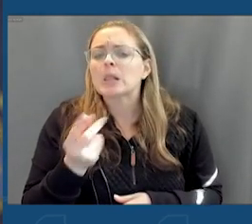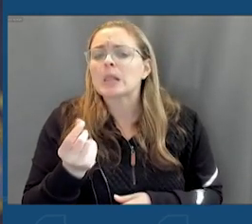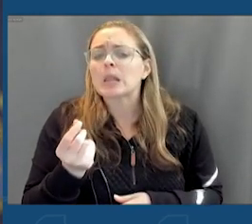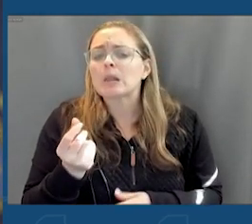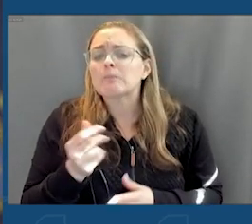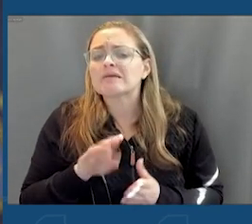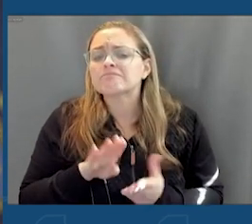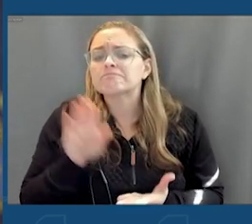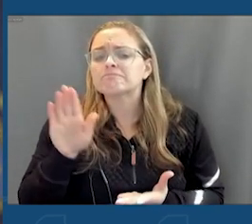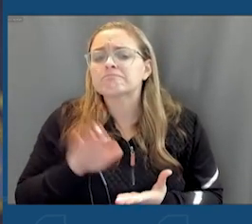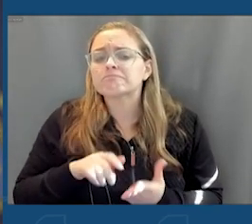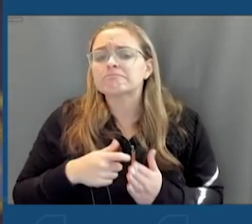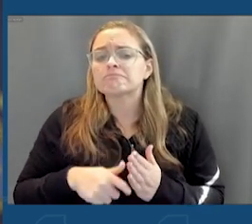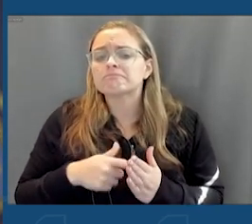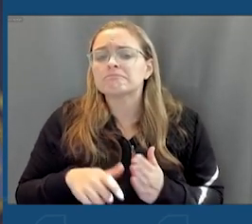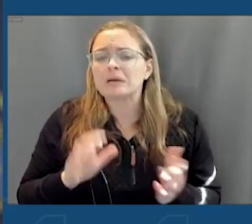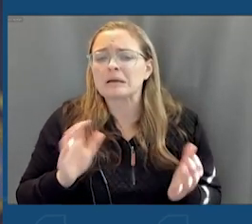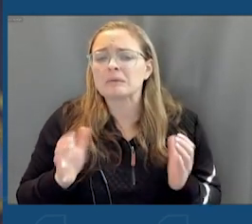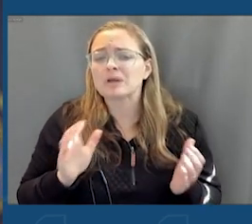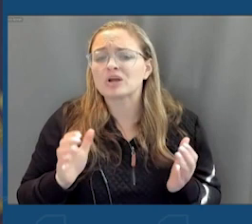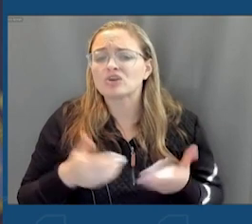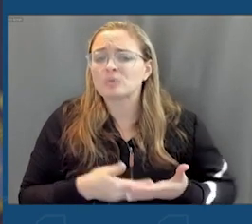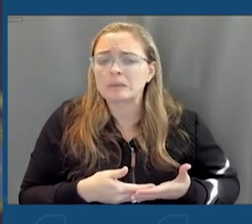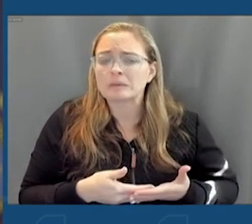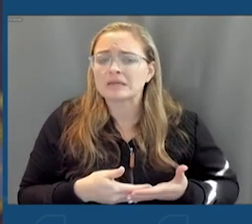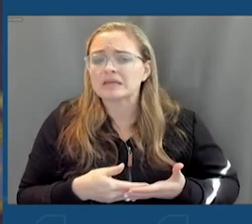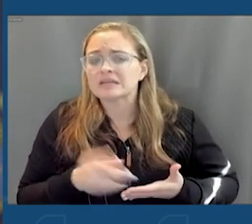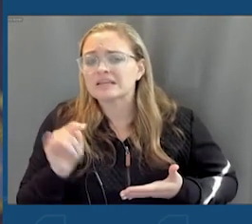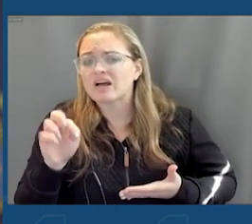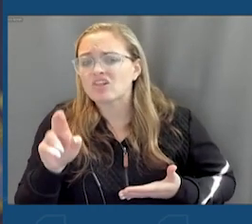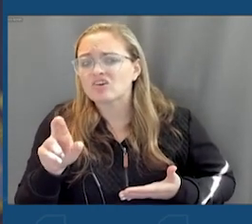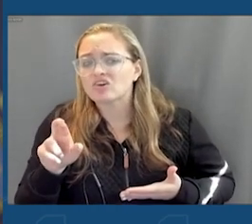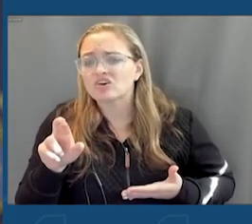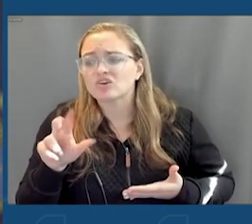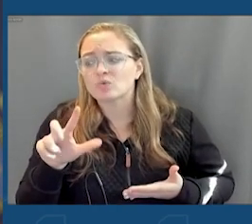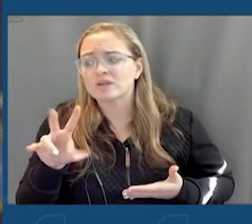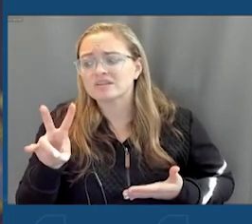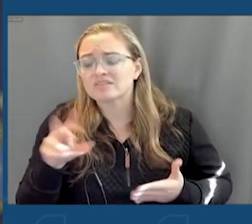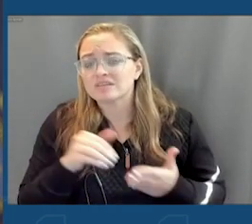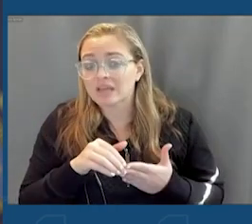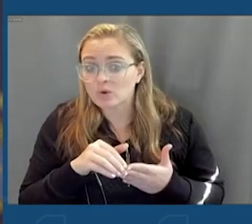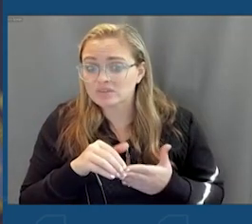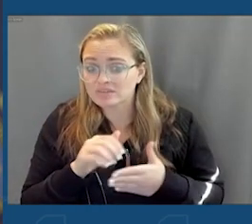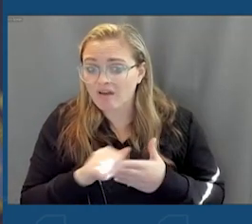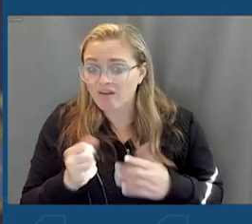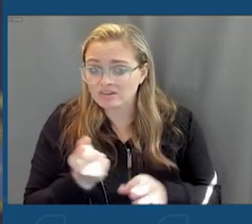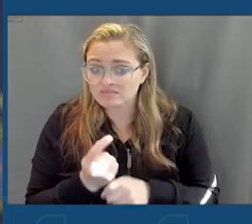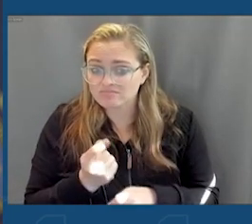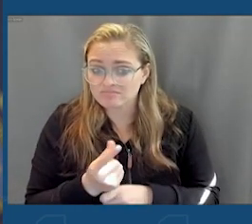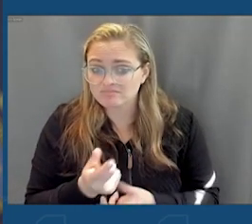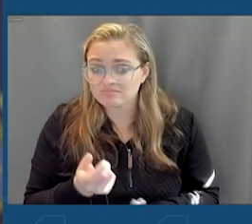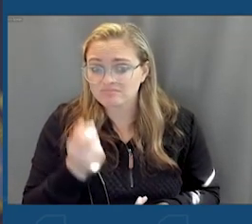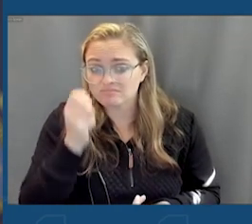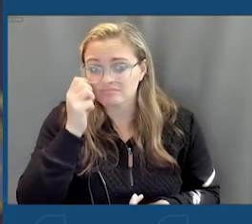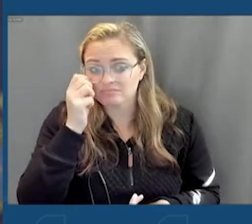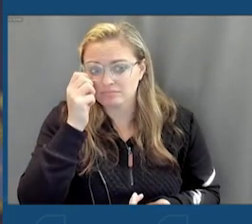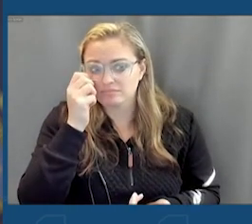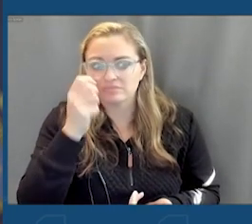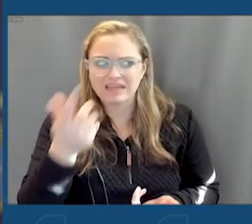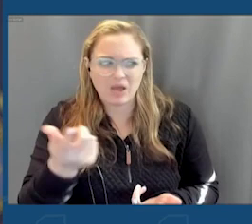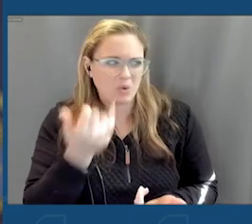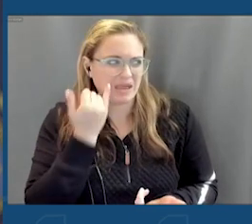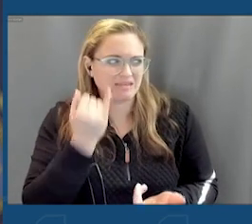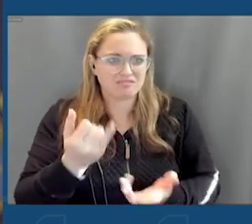but combine a toddler and an infant, it's about $27,000 a year. Now, you're earning minimum